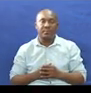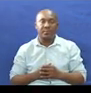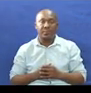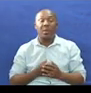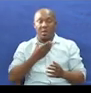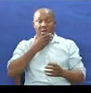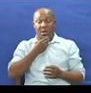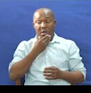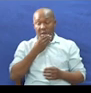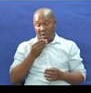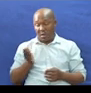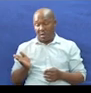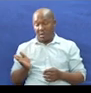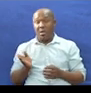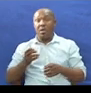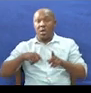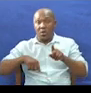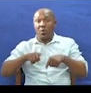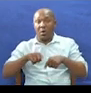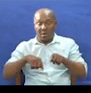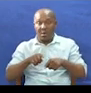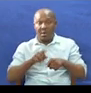He walked